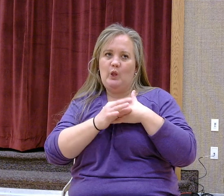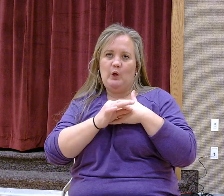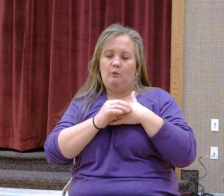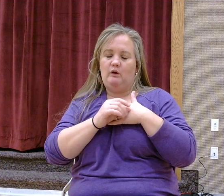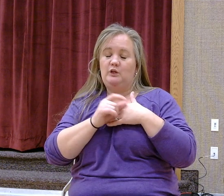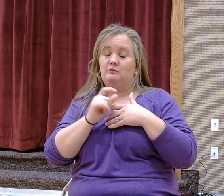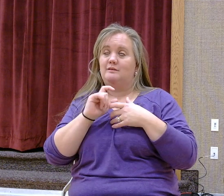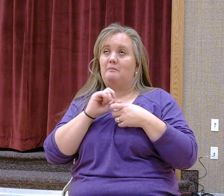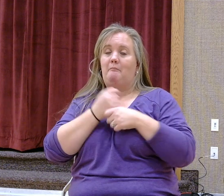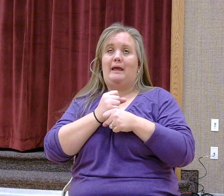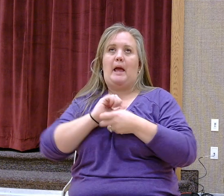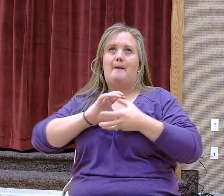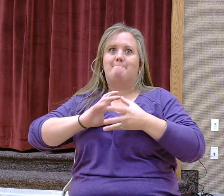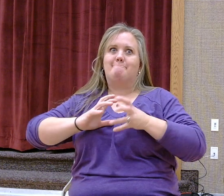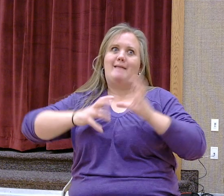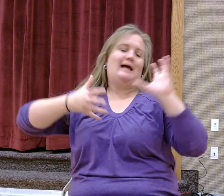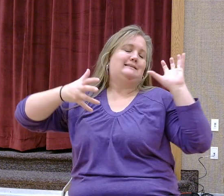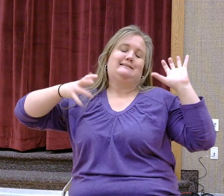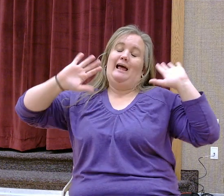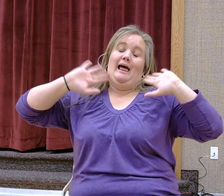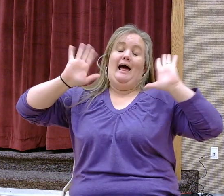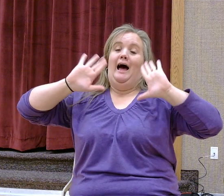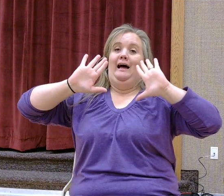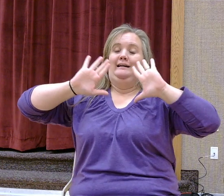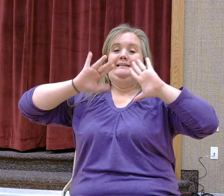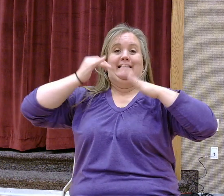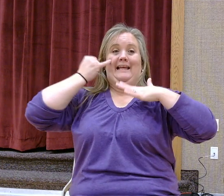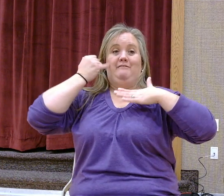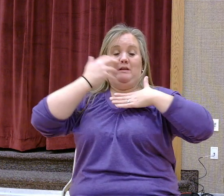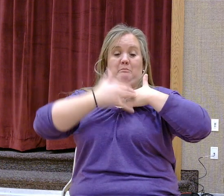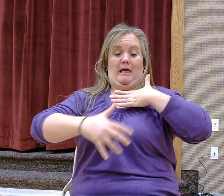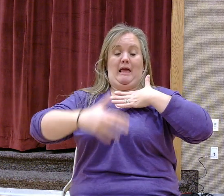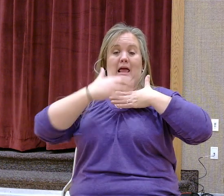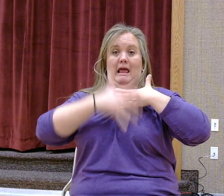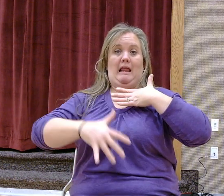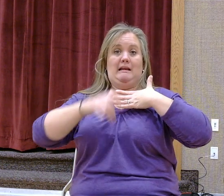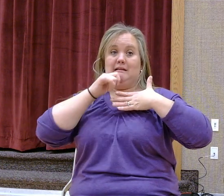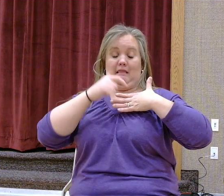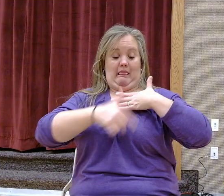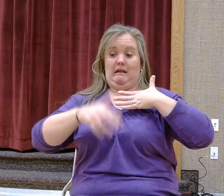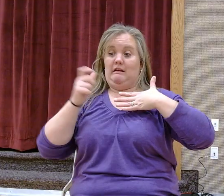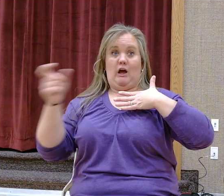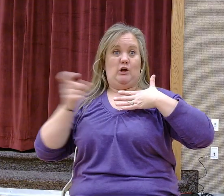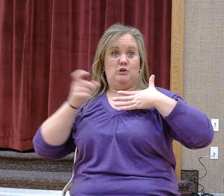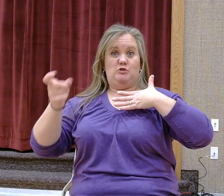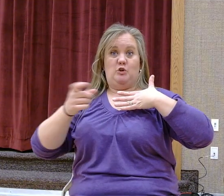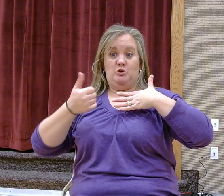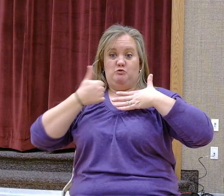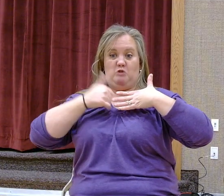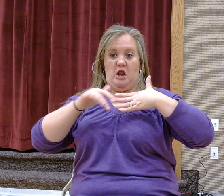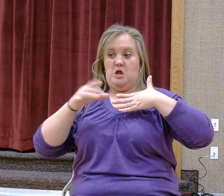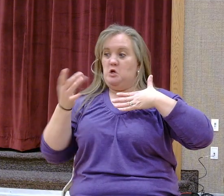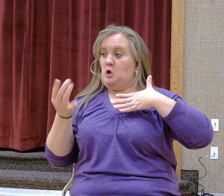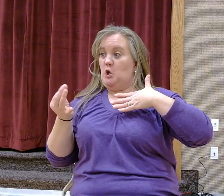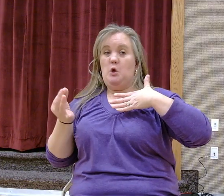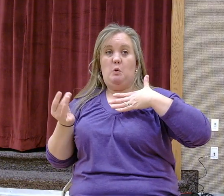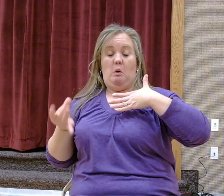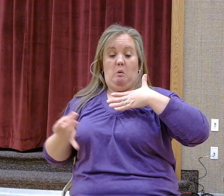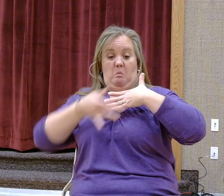a giant mess. Okay, if it's bleeding and the bleeding is not controlled and you're trying to rub super glue on